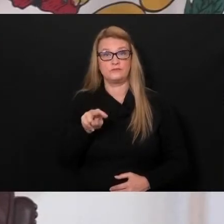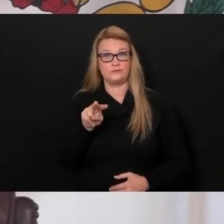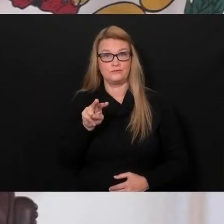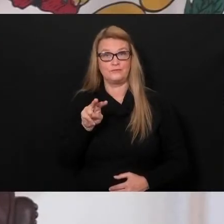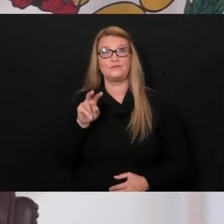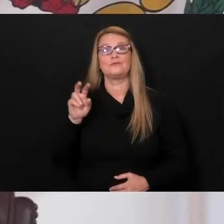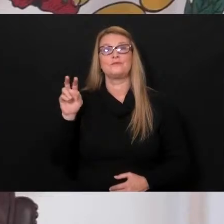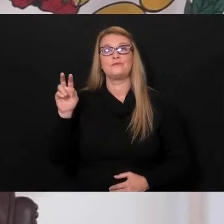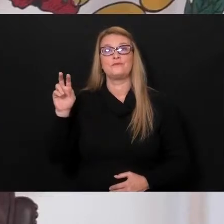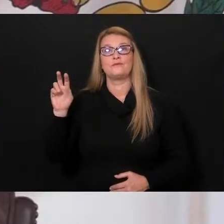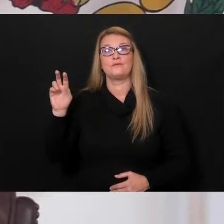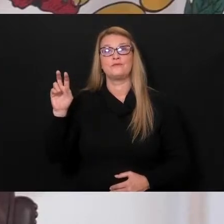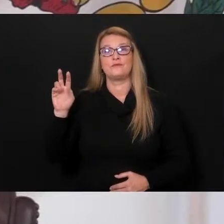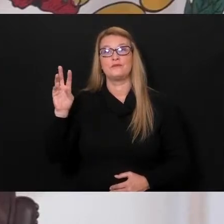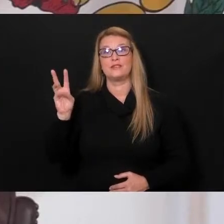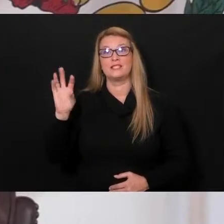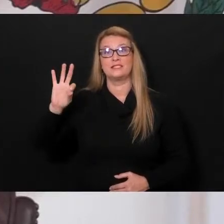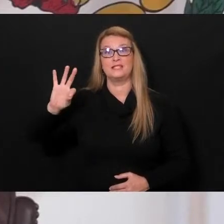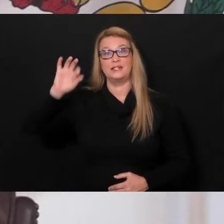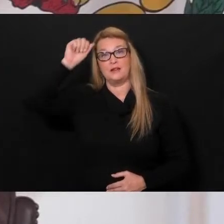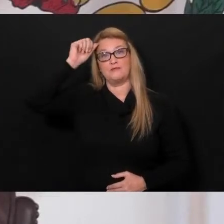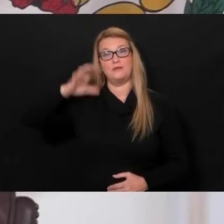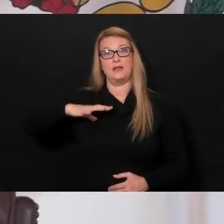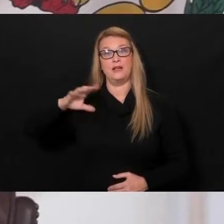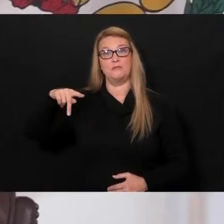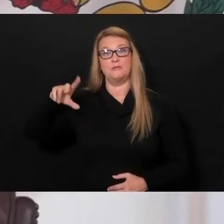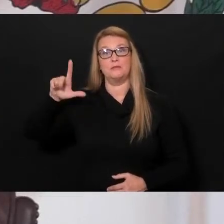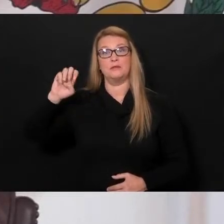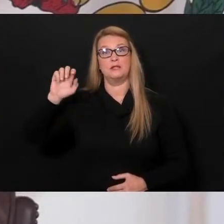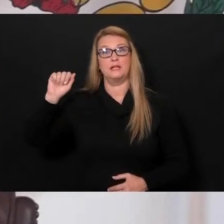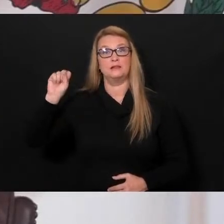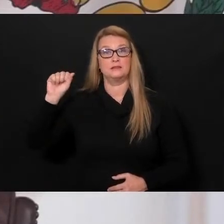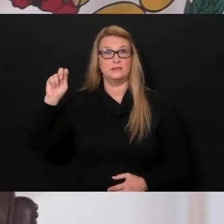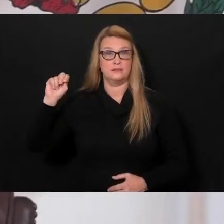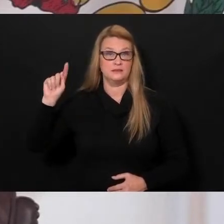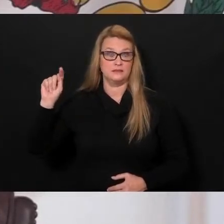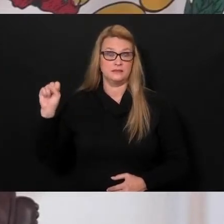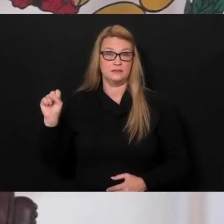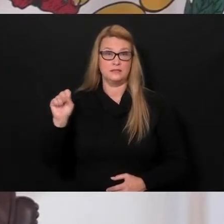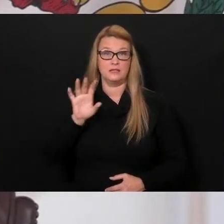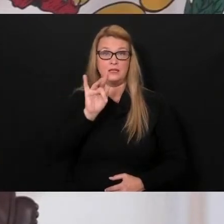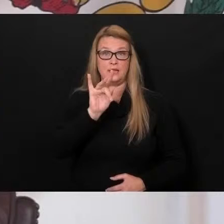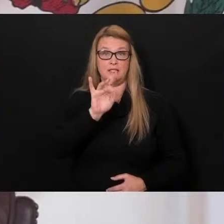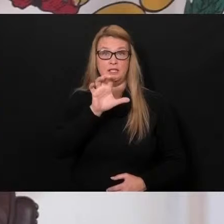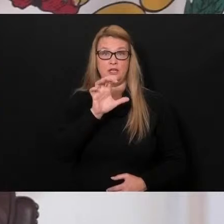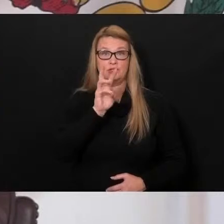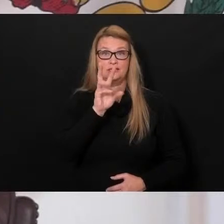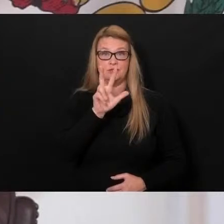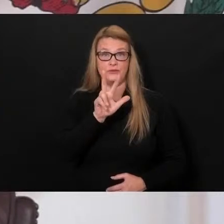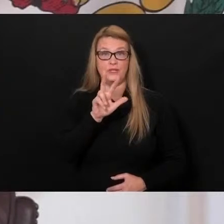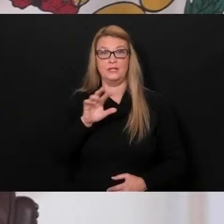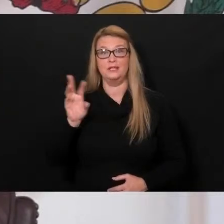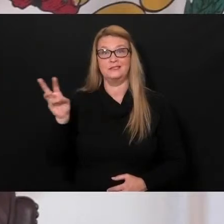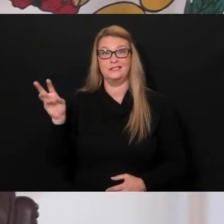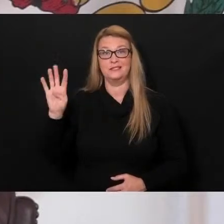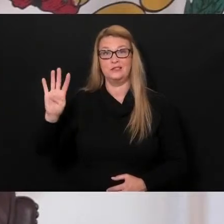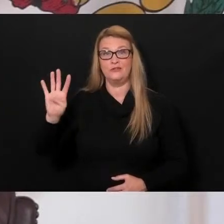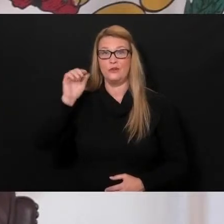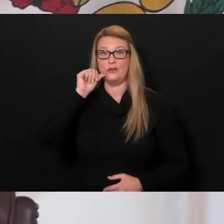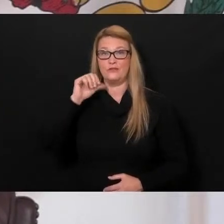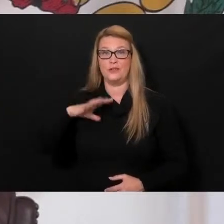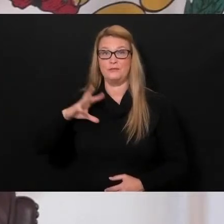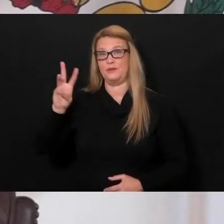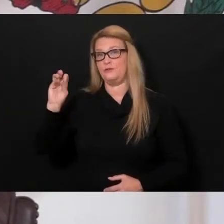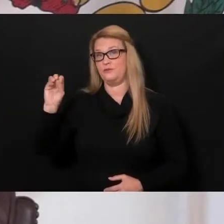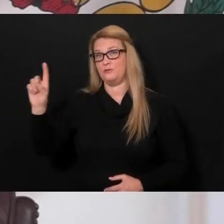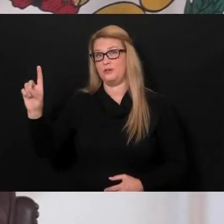1,862nd death is a 69-year-old male from Pleasants County. Our 1,863rd death is a 64-year-old female from